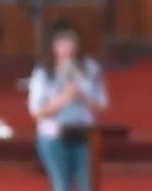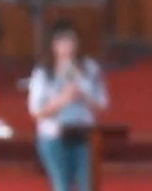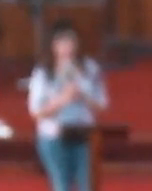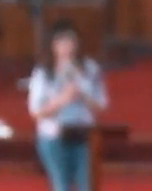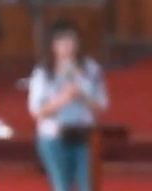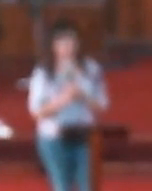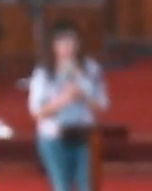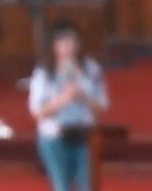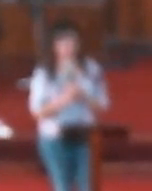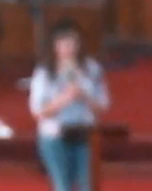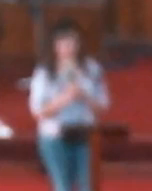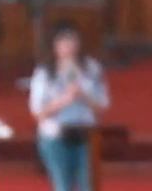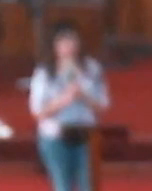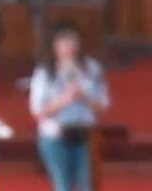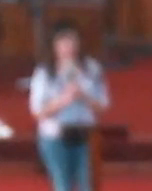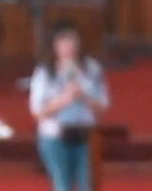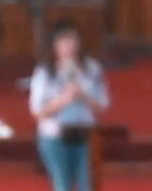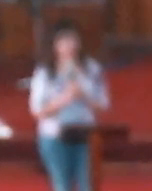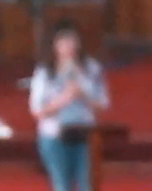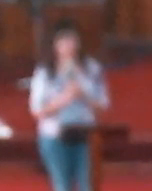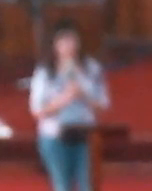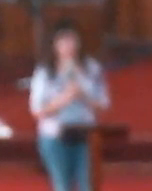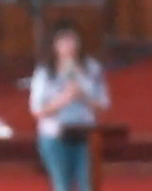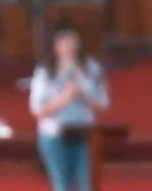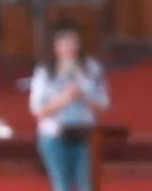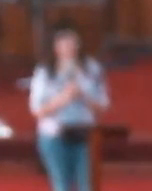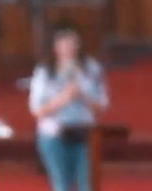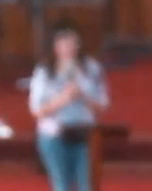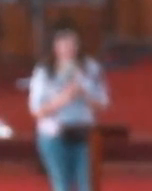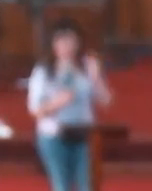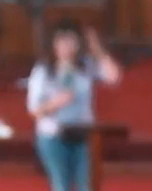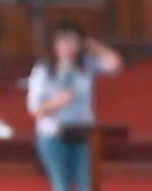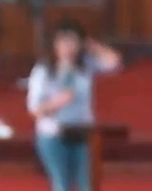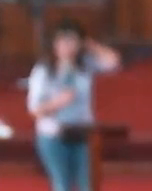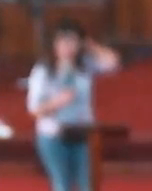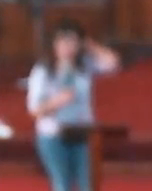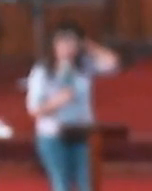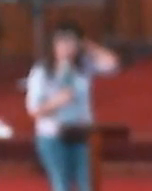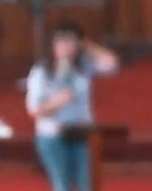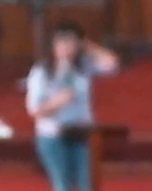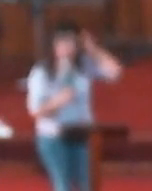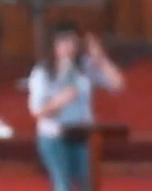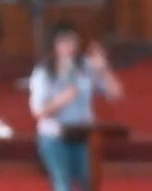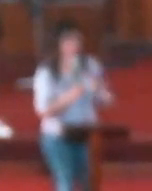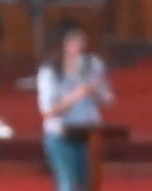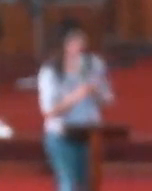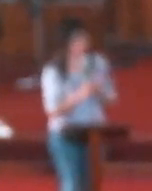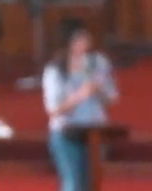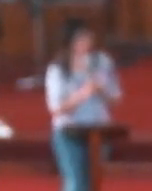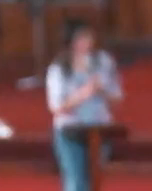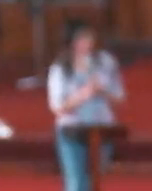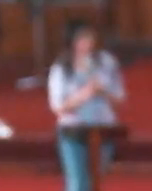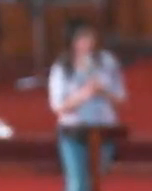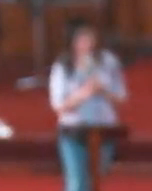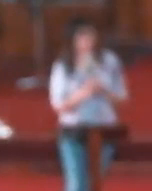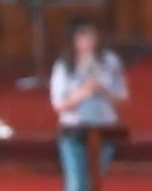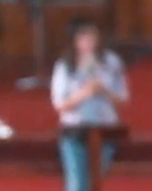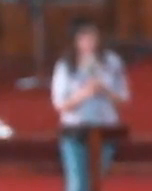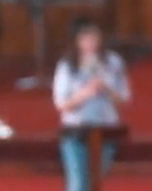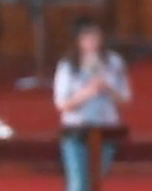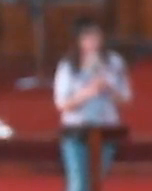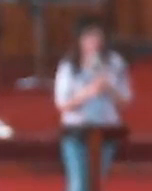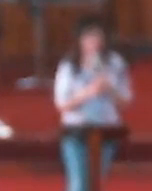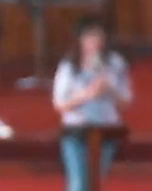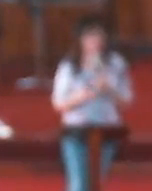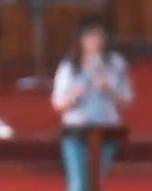empezaron los compañeros a decir, ay, esas palabras yo las quiebro en el nombre de Jesús. Yeah, a few years ago, Sophia and I were in a ministry school, and this